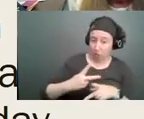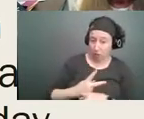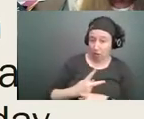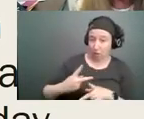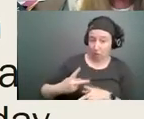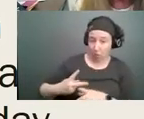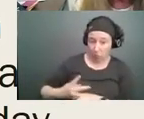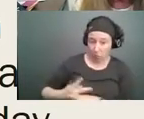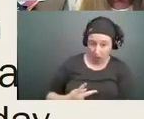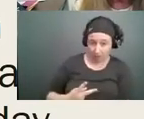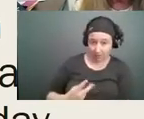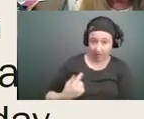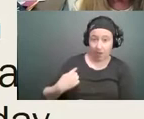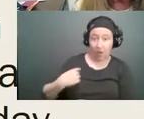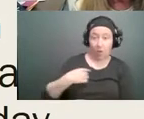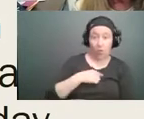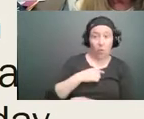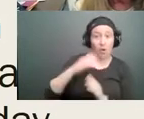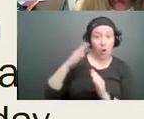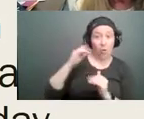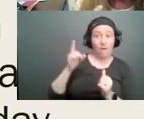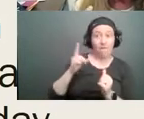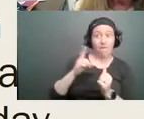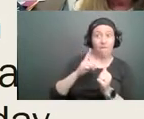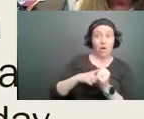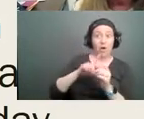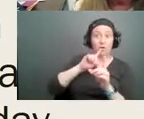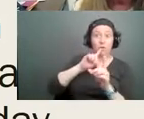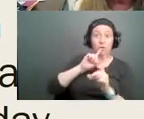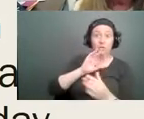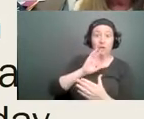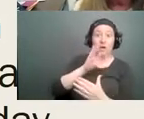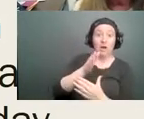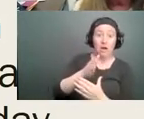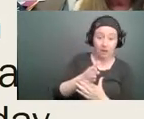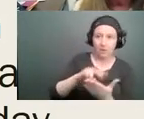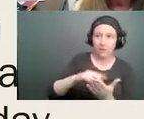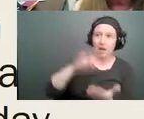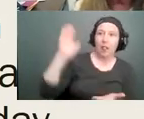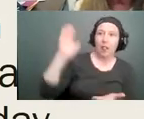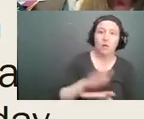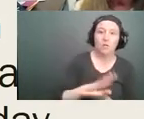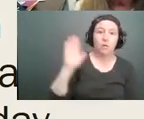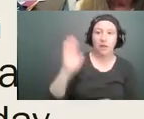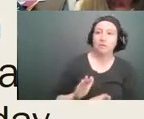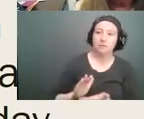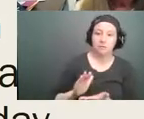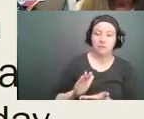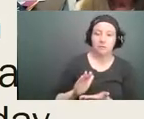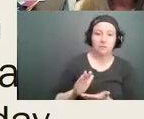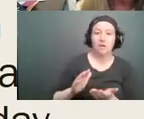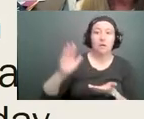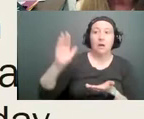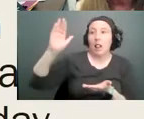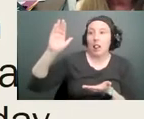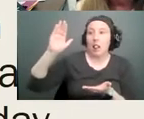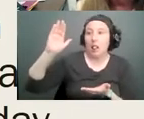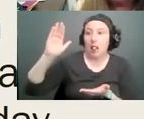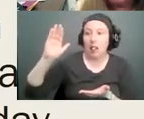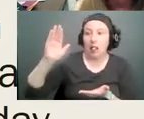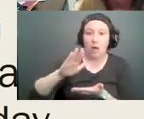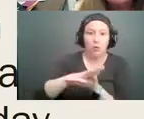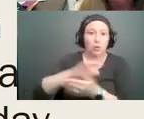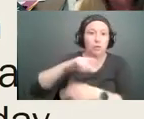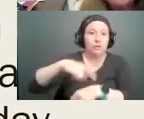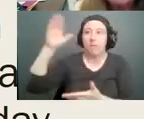the first response is not less of a school day, less of a school week. Again,